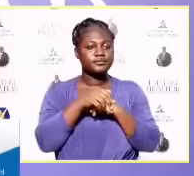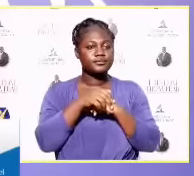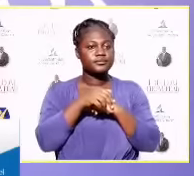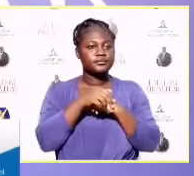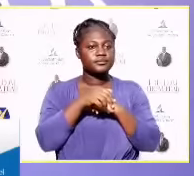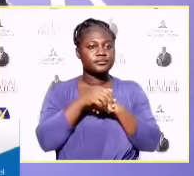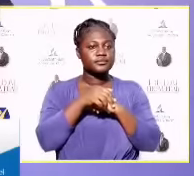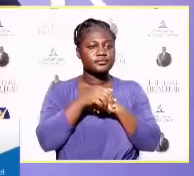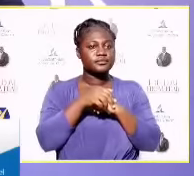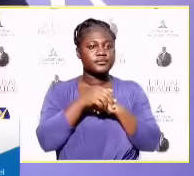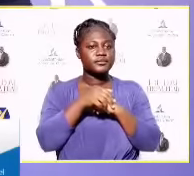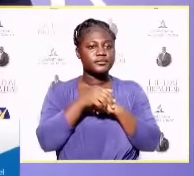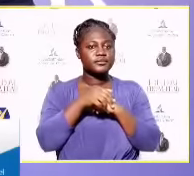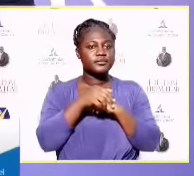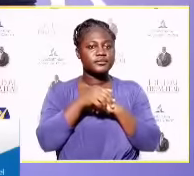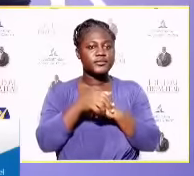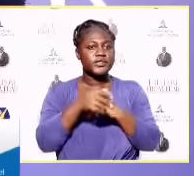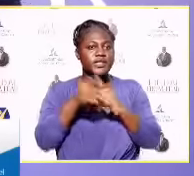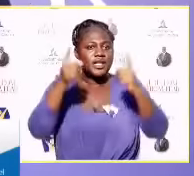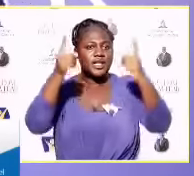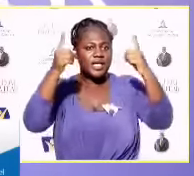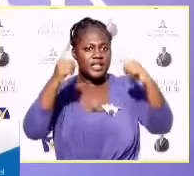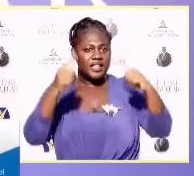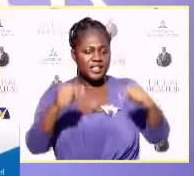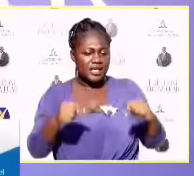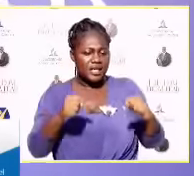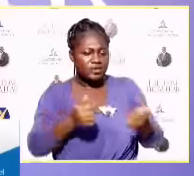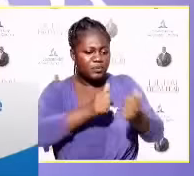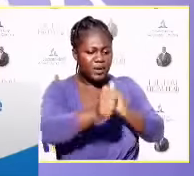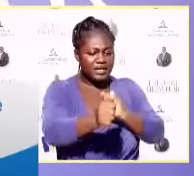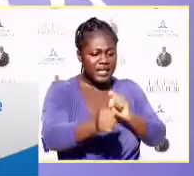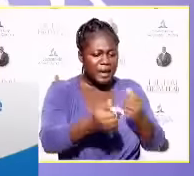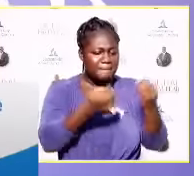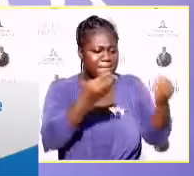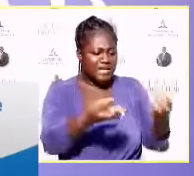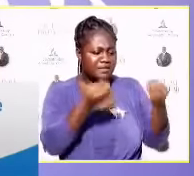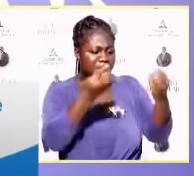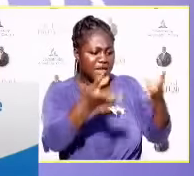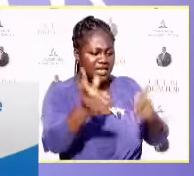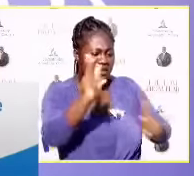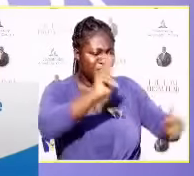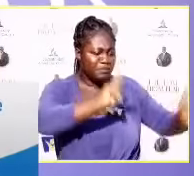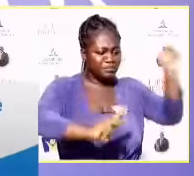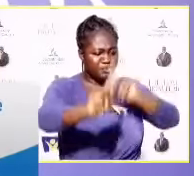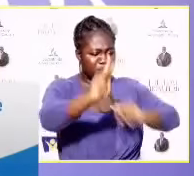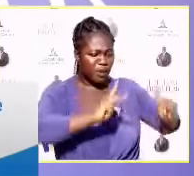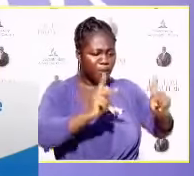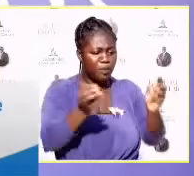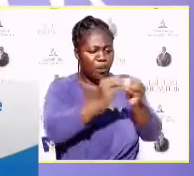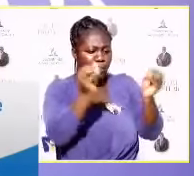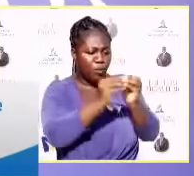And it came to pass when men began to multiply on the face of the earth, and